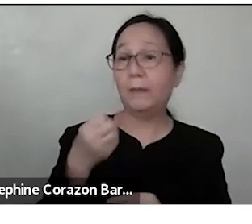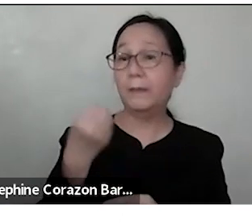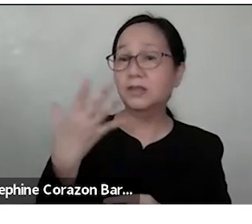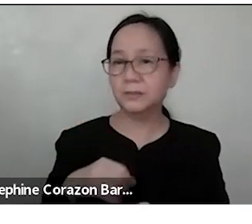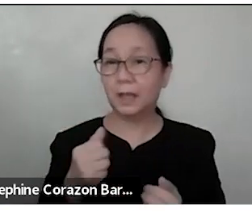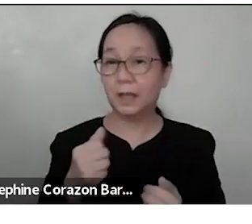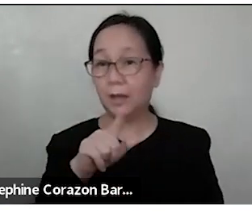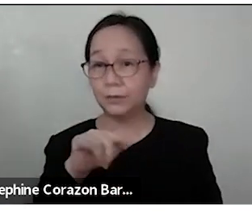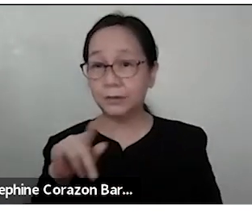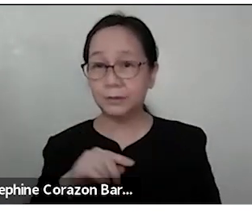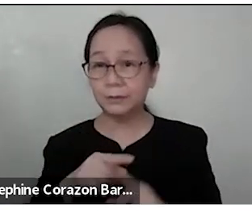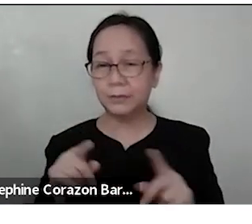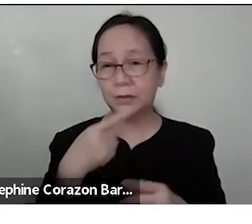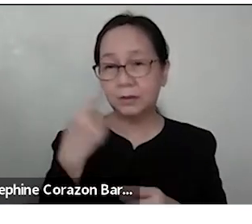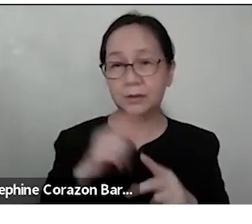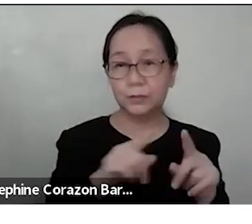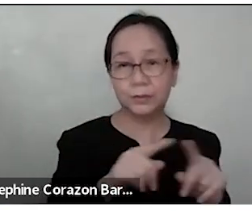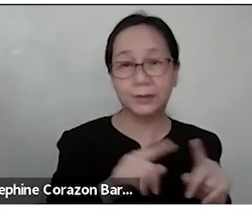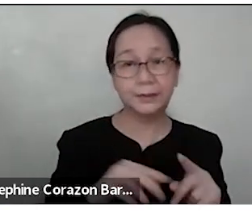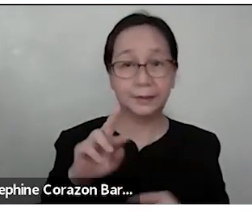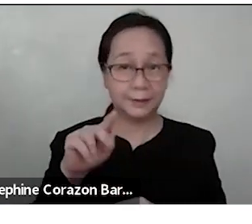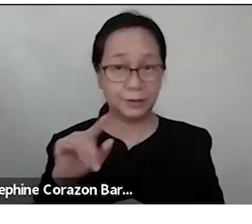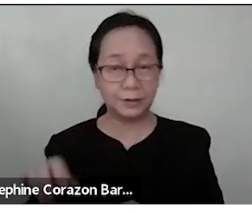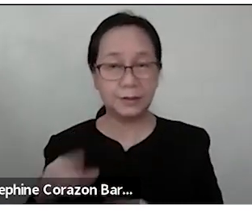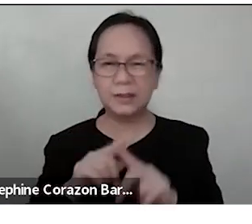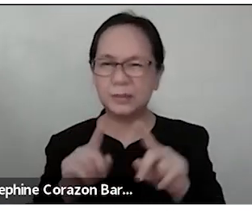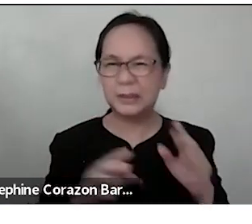be? Because there are different rates per country. What if the